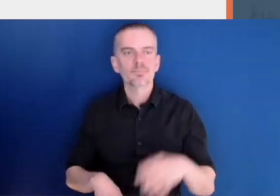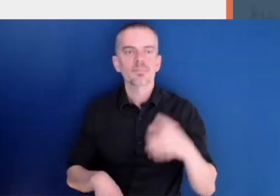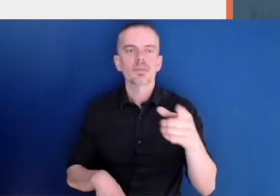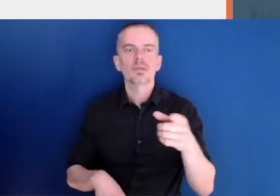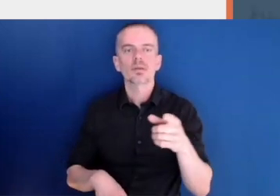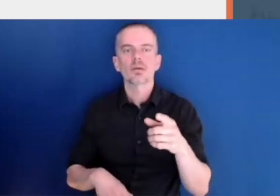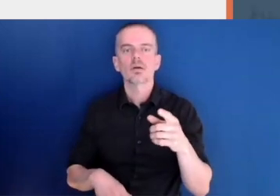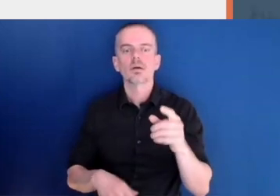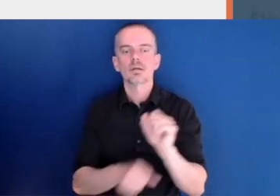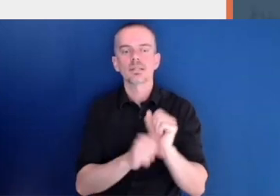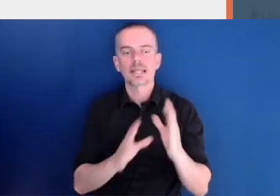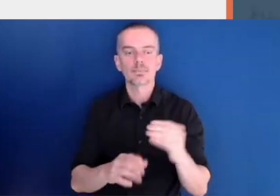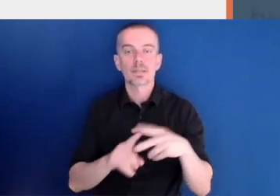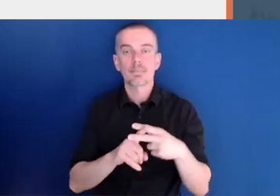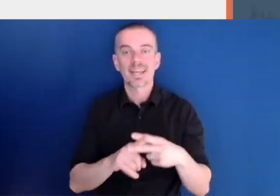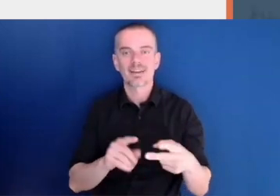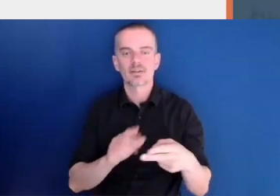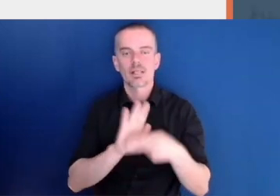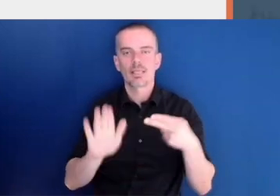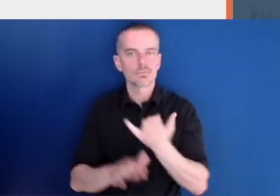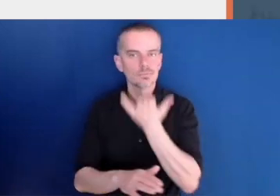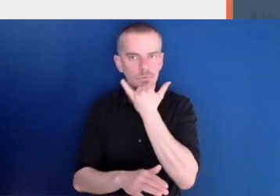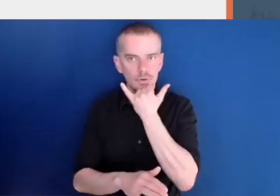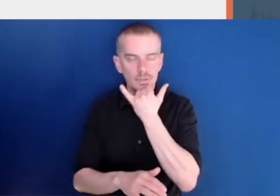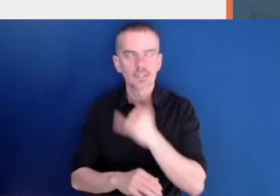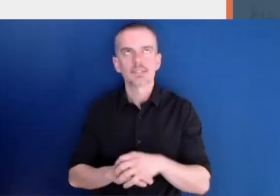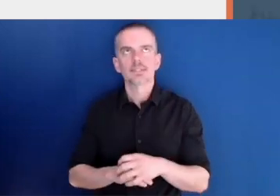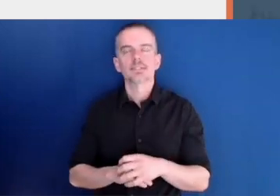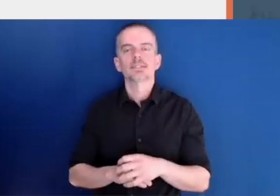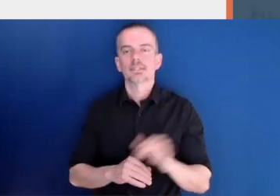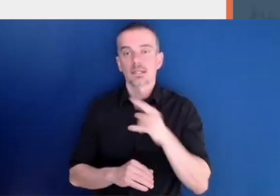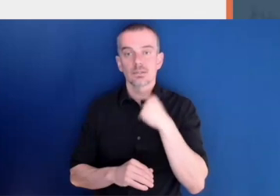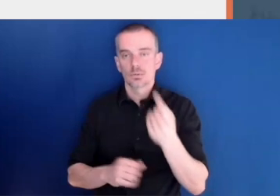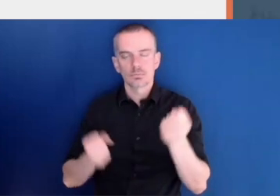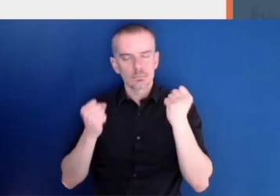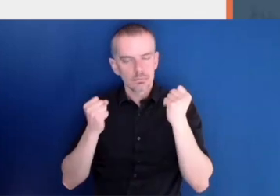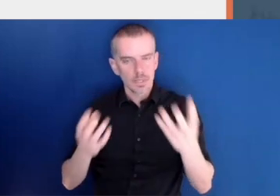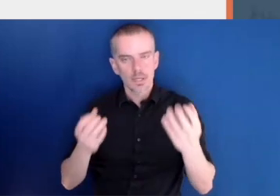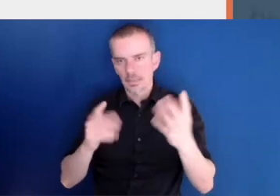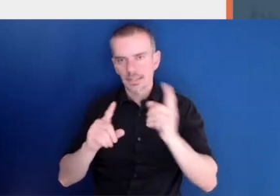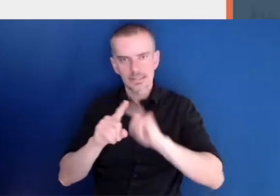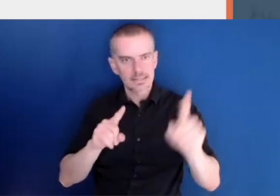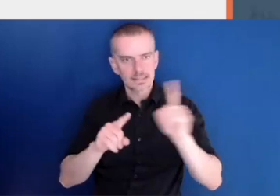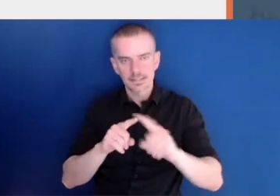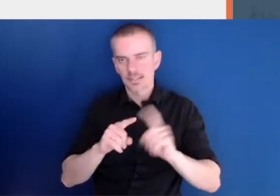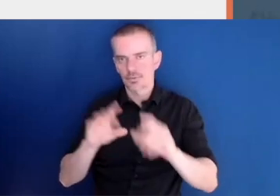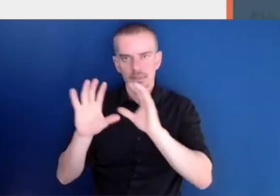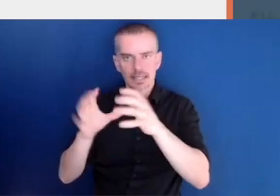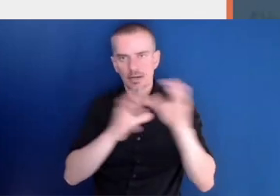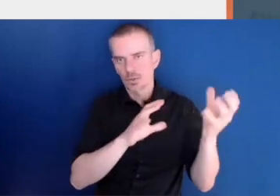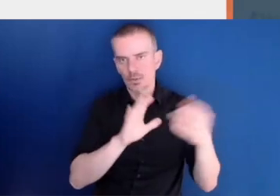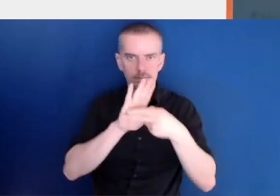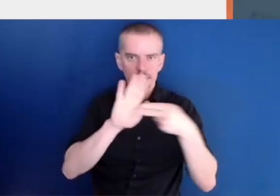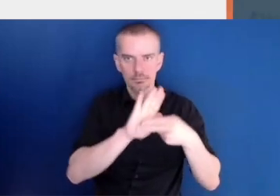misclassification of laborers and mechanics. As I mentioned, there are a lot of different classifications based on the